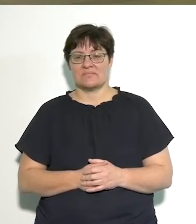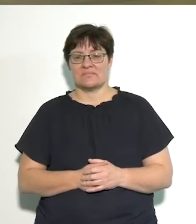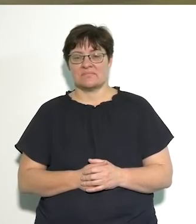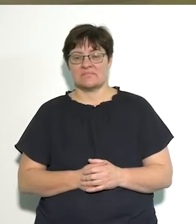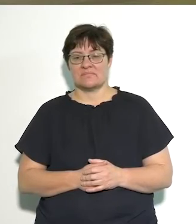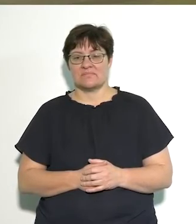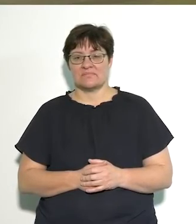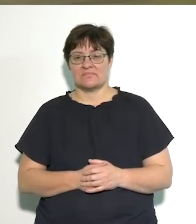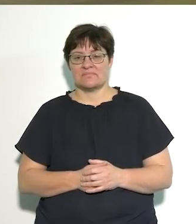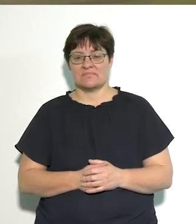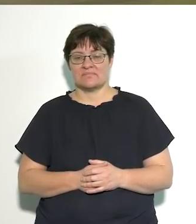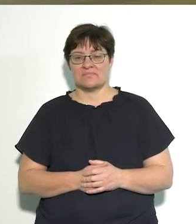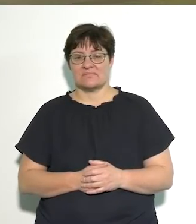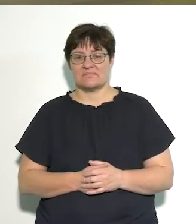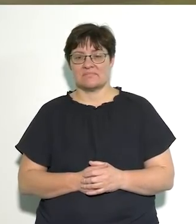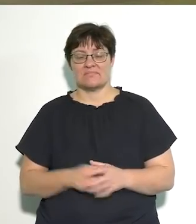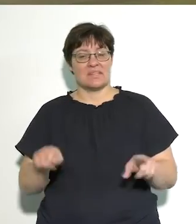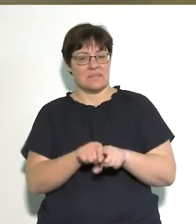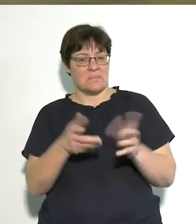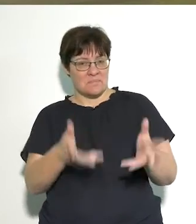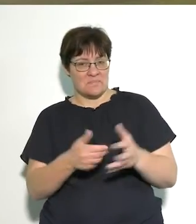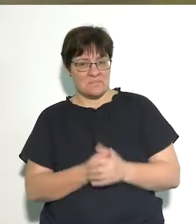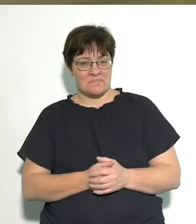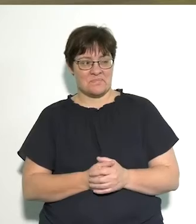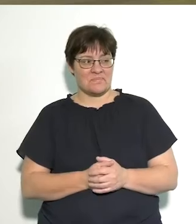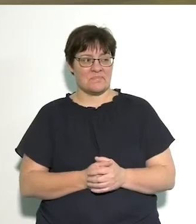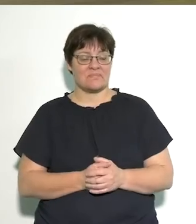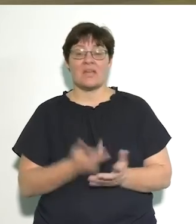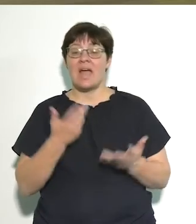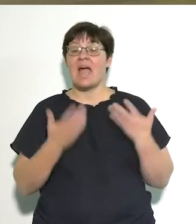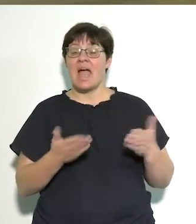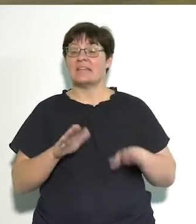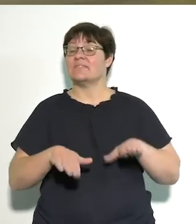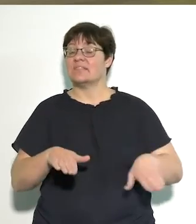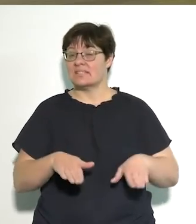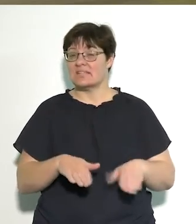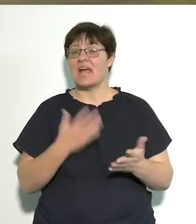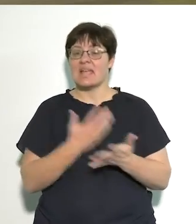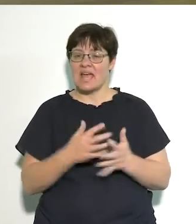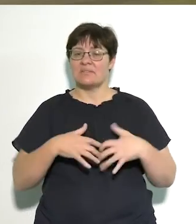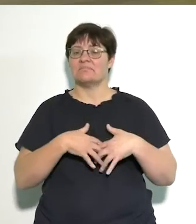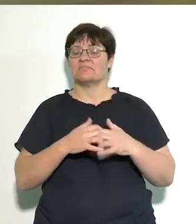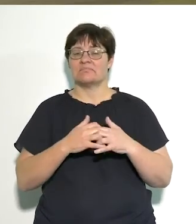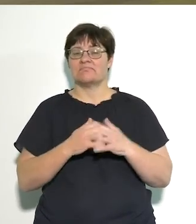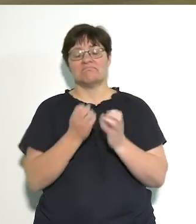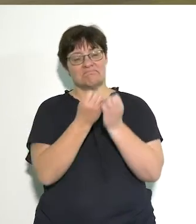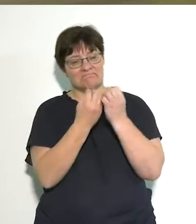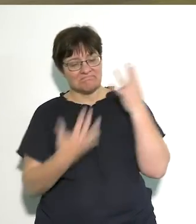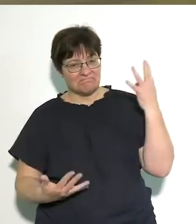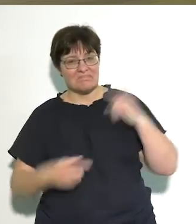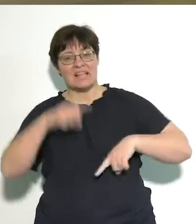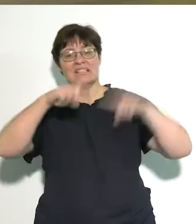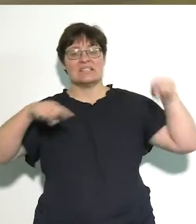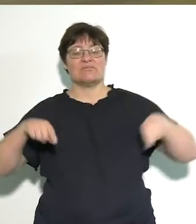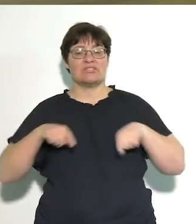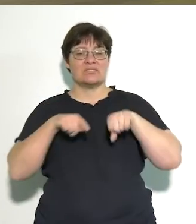and a set of hands, like that. With these hands and feet, you can make a large